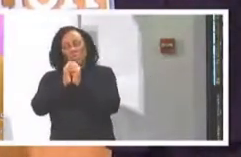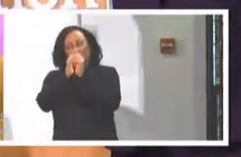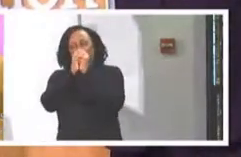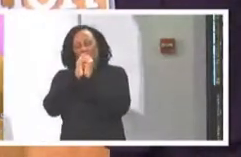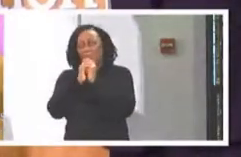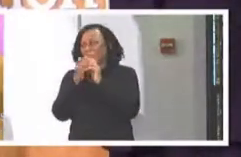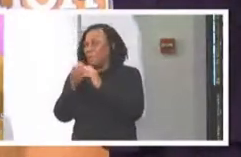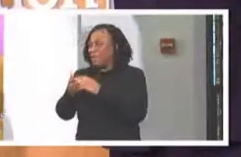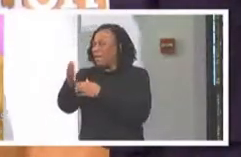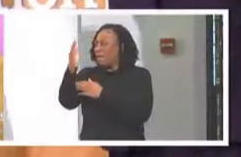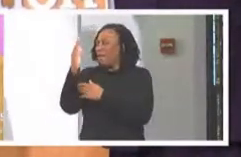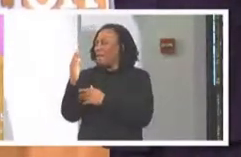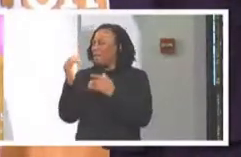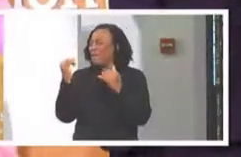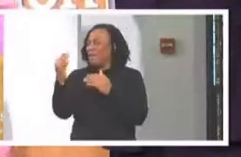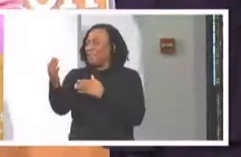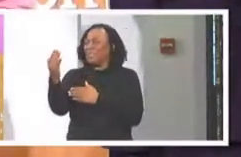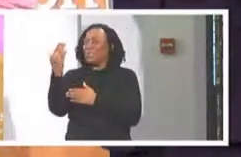we're here.